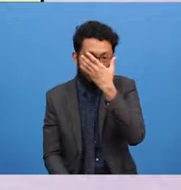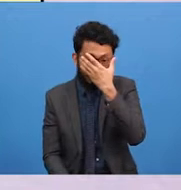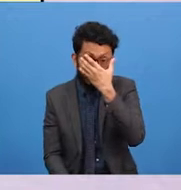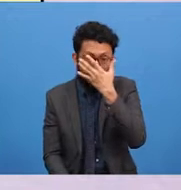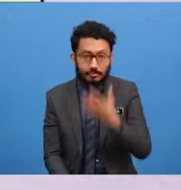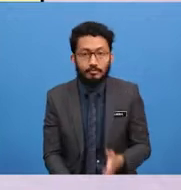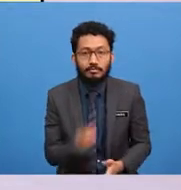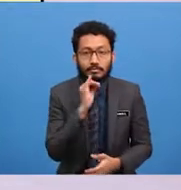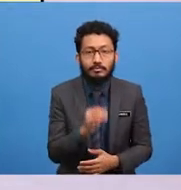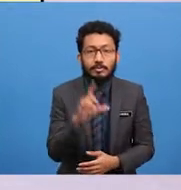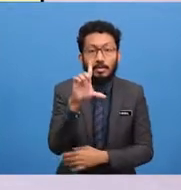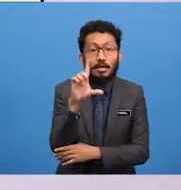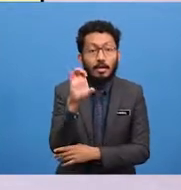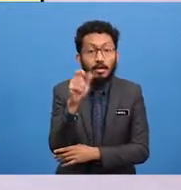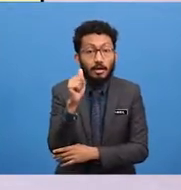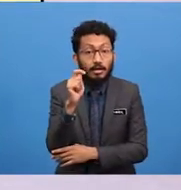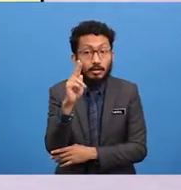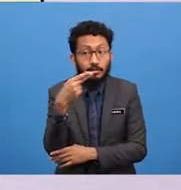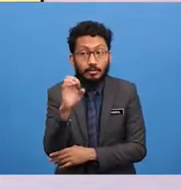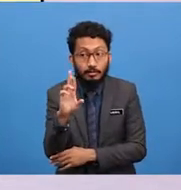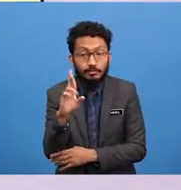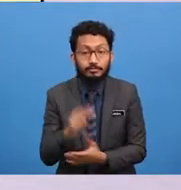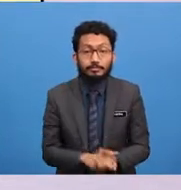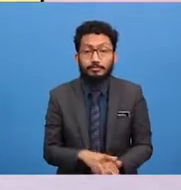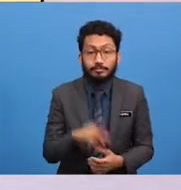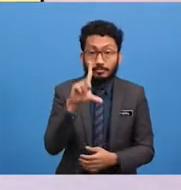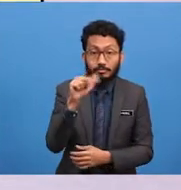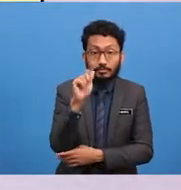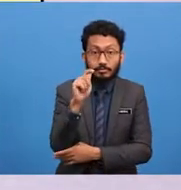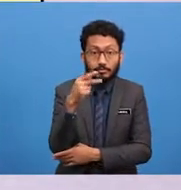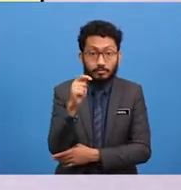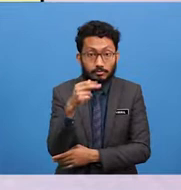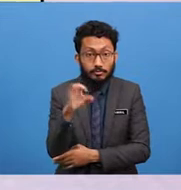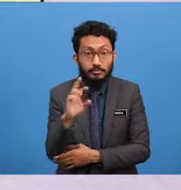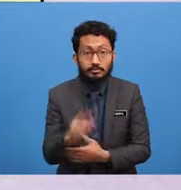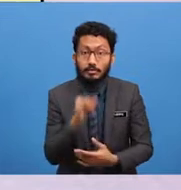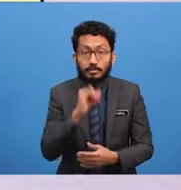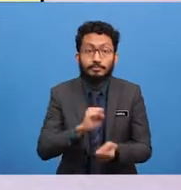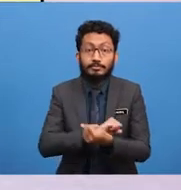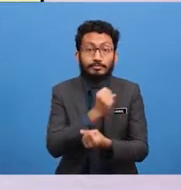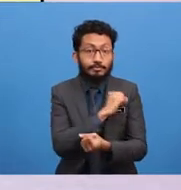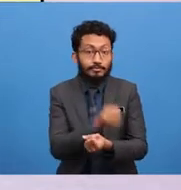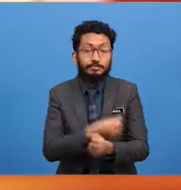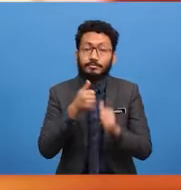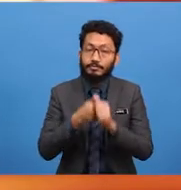It's leather. Leather is strong and long-lasting.